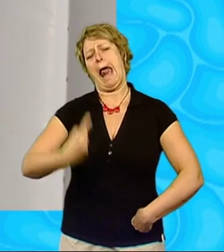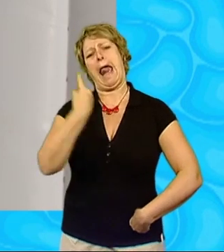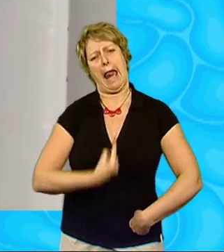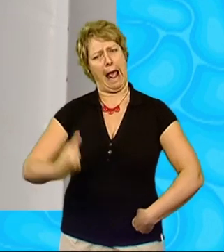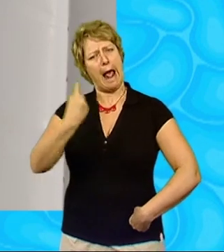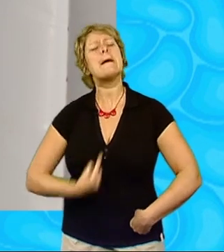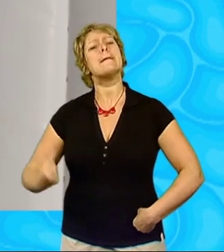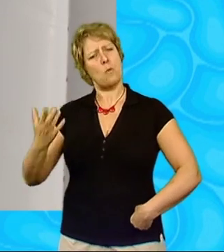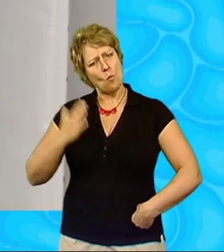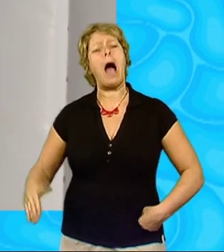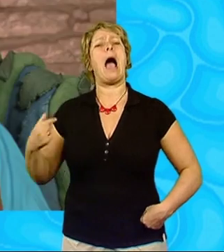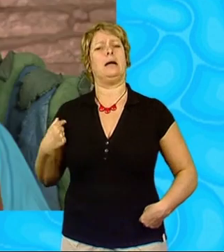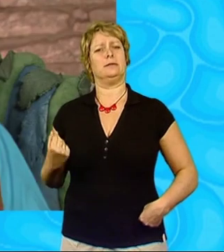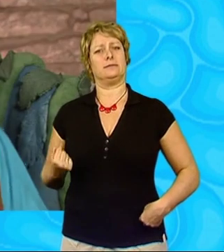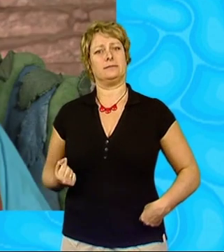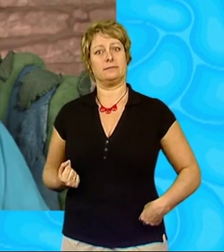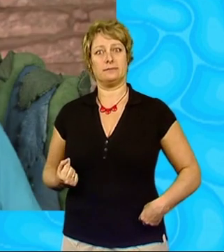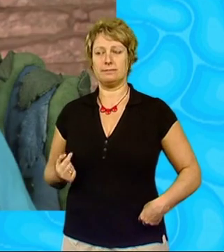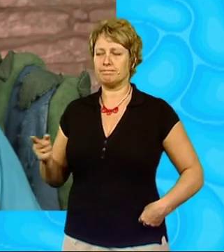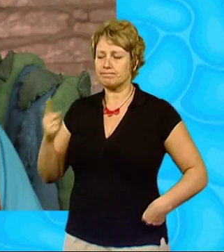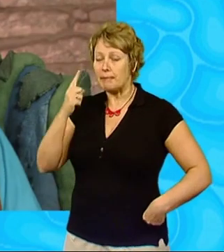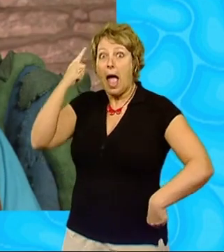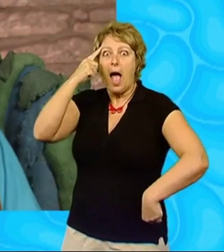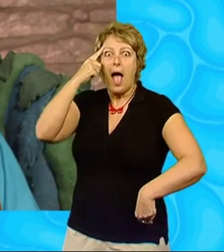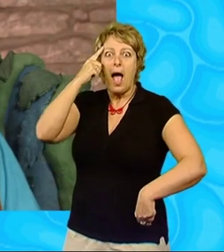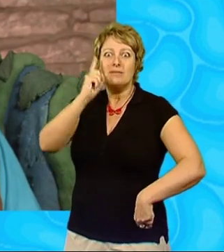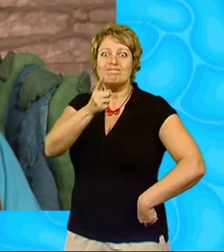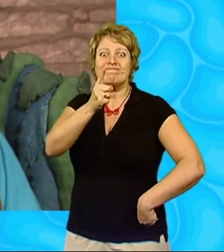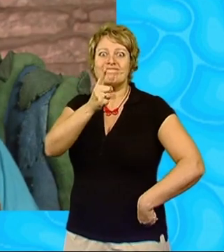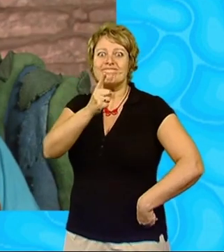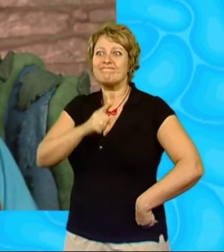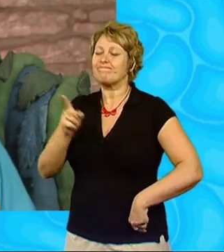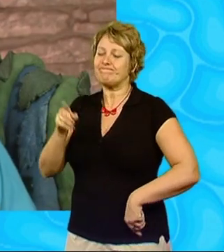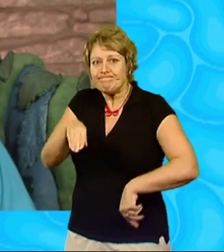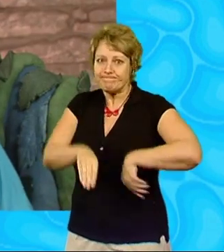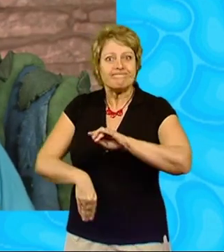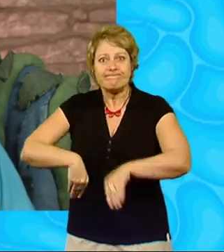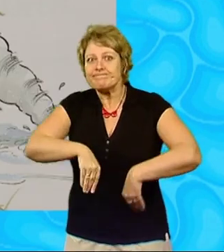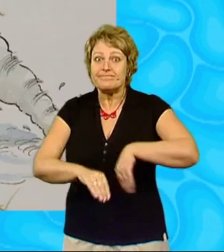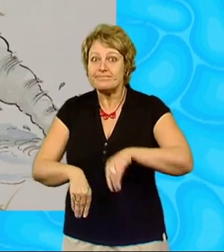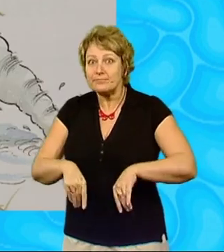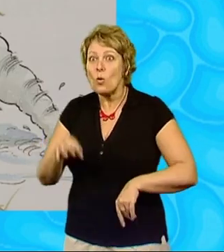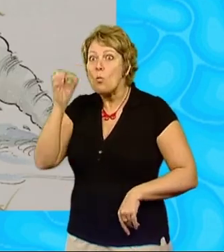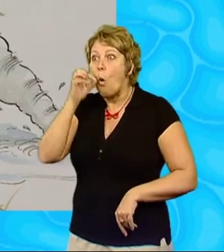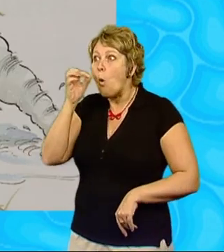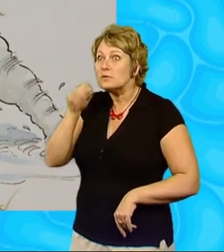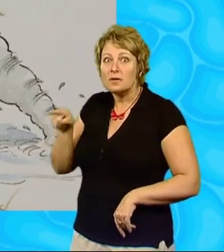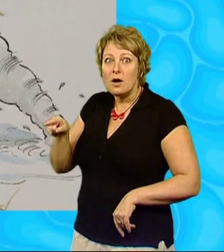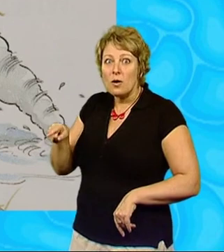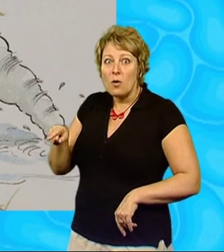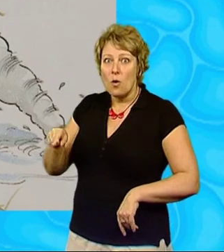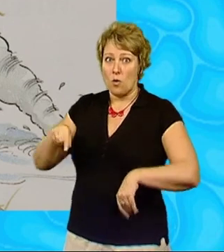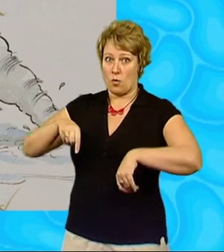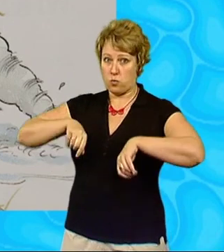by myself. Then she had another idea. She ran down to the waterhole. She stretched out